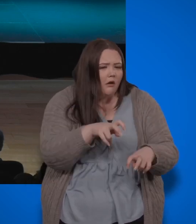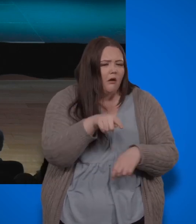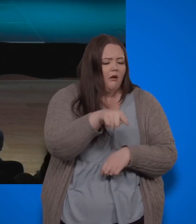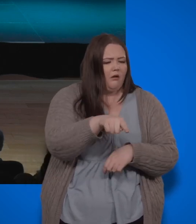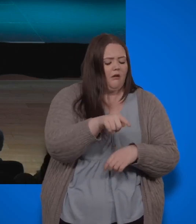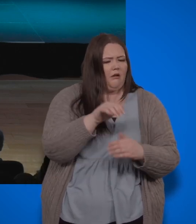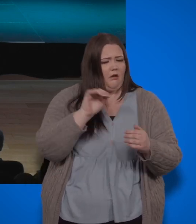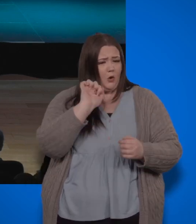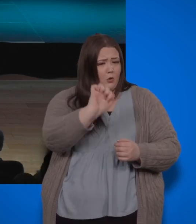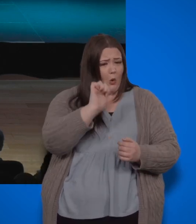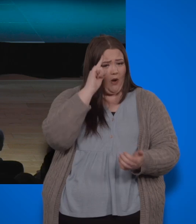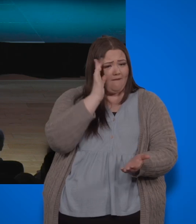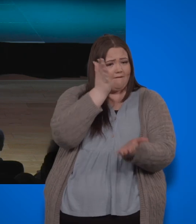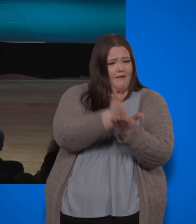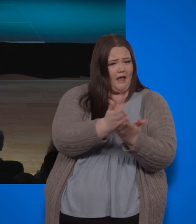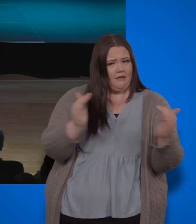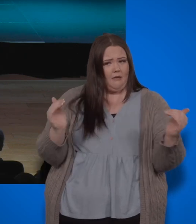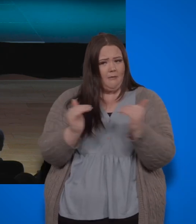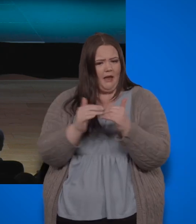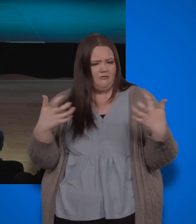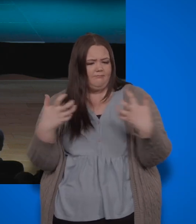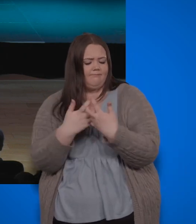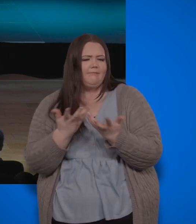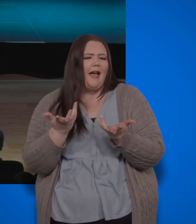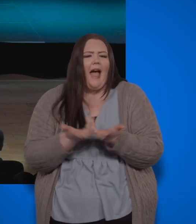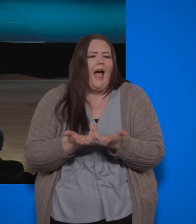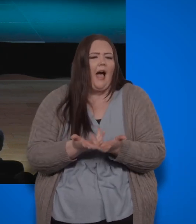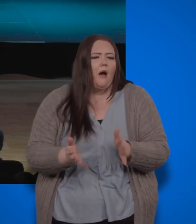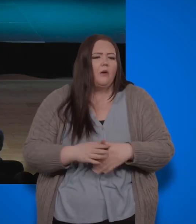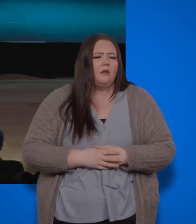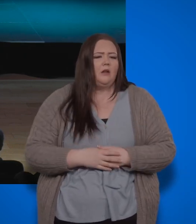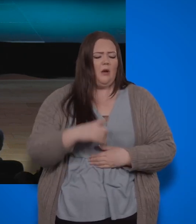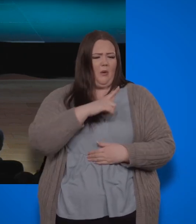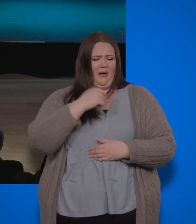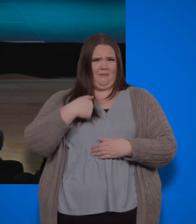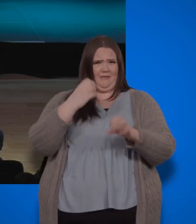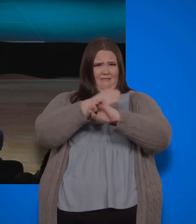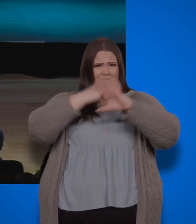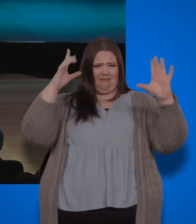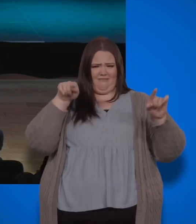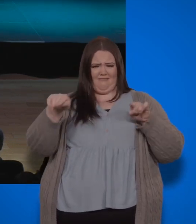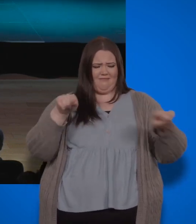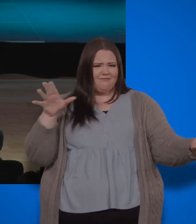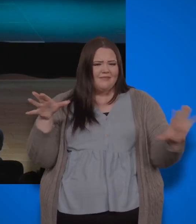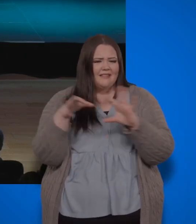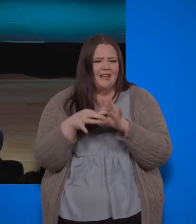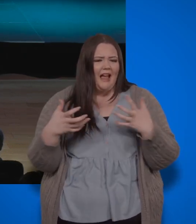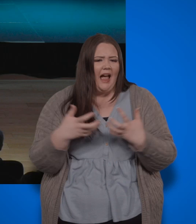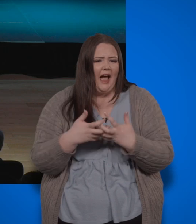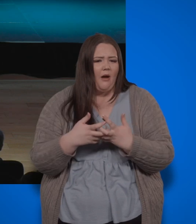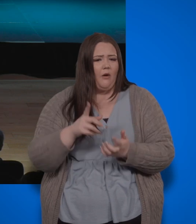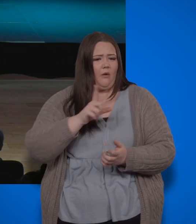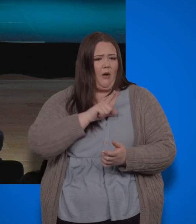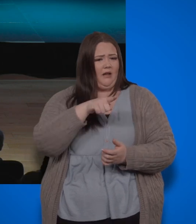does this match with your faith? Because it seems like what transhuman is, I find it difficult to get it to